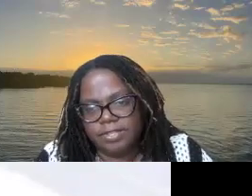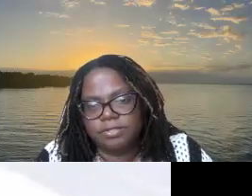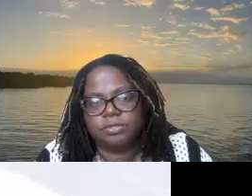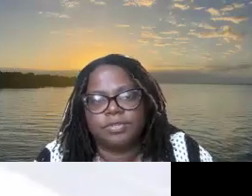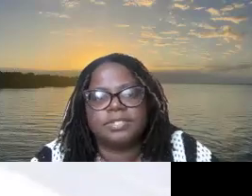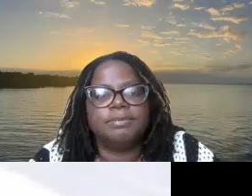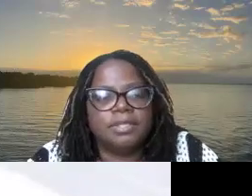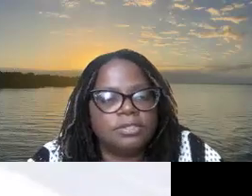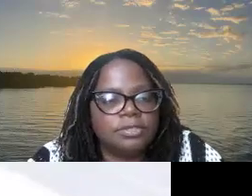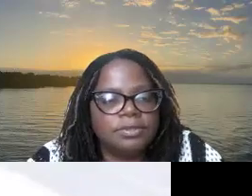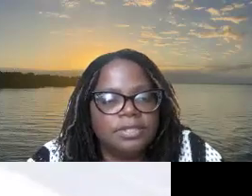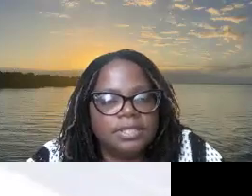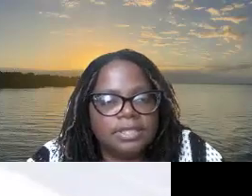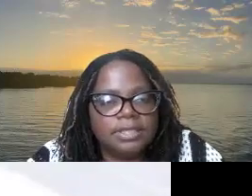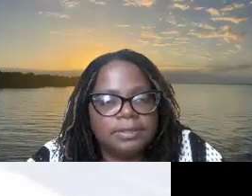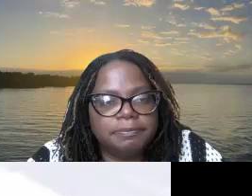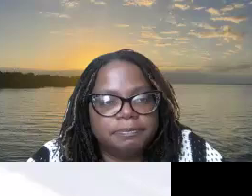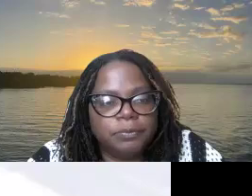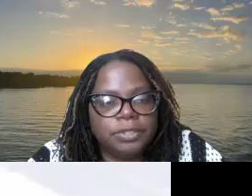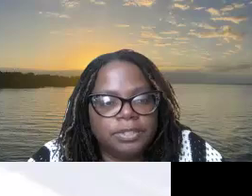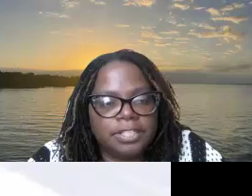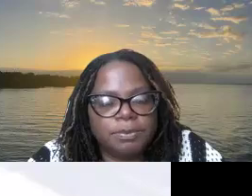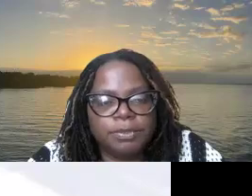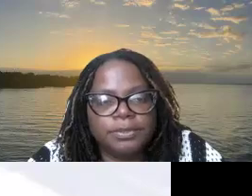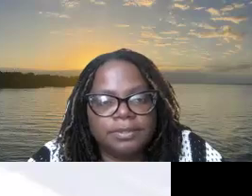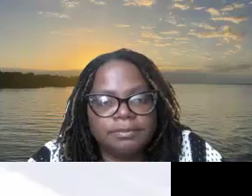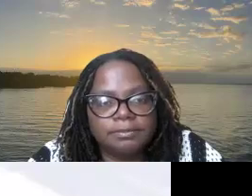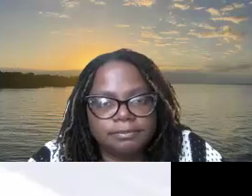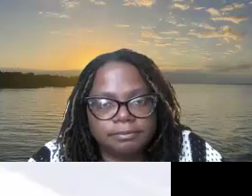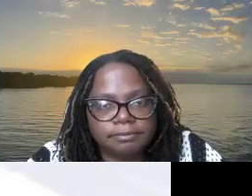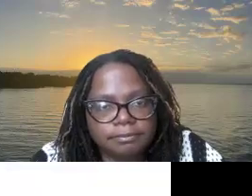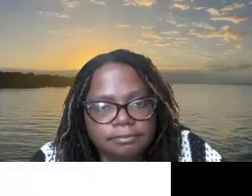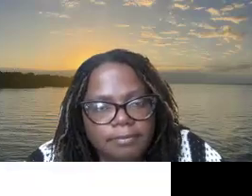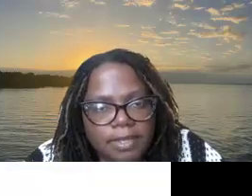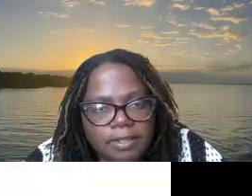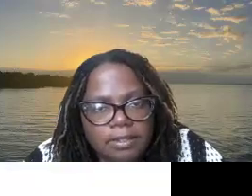control. So trust can be an issue. And that's been broken.